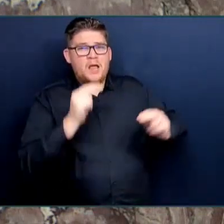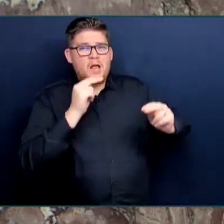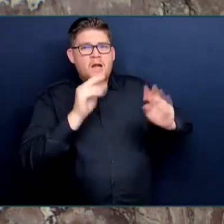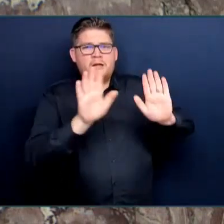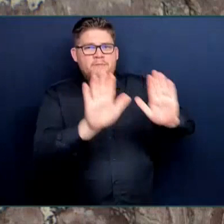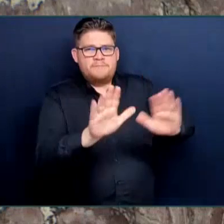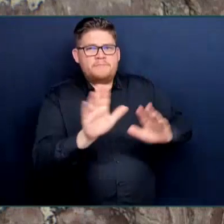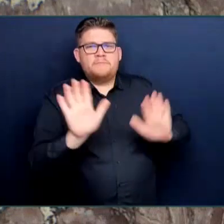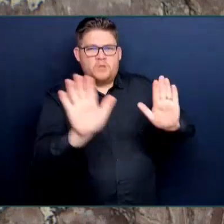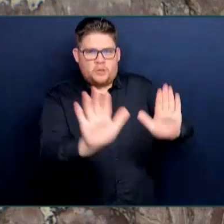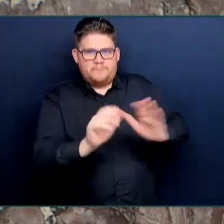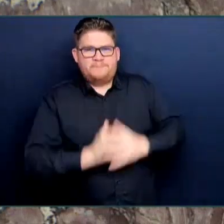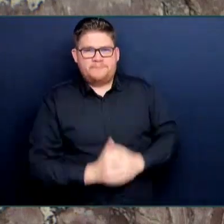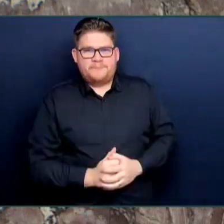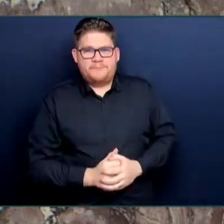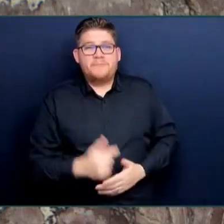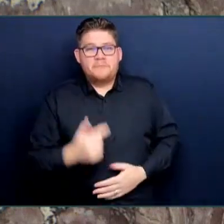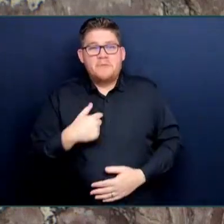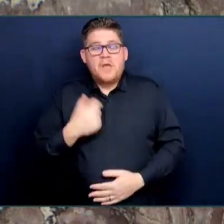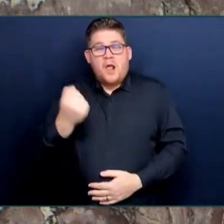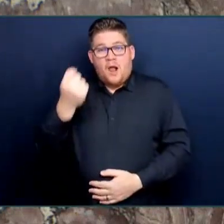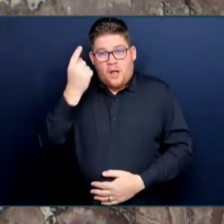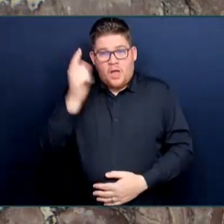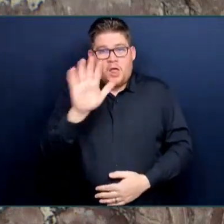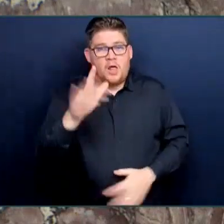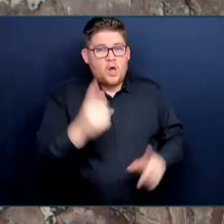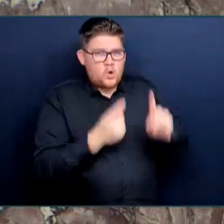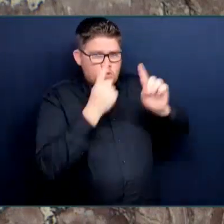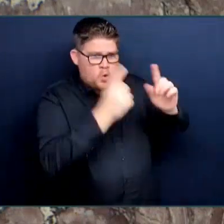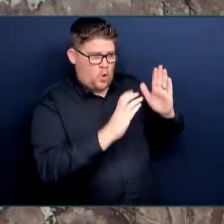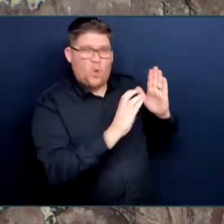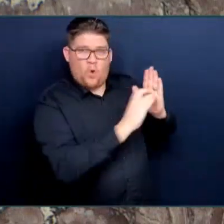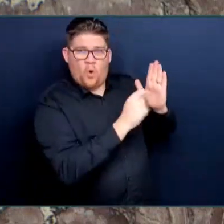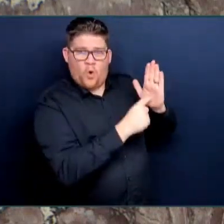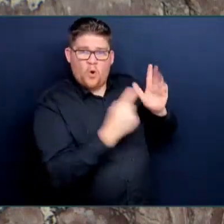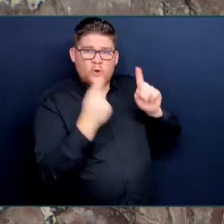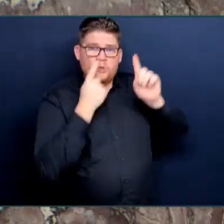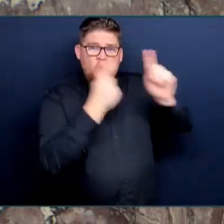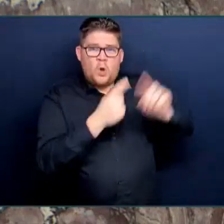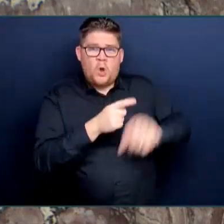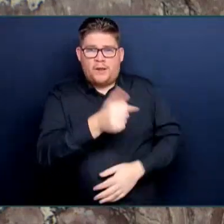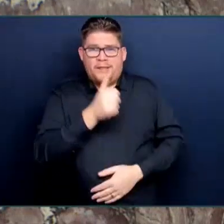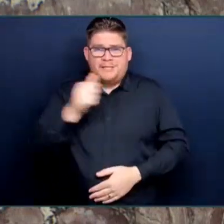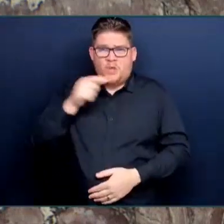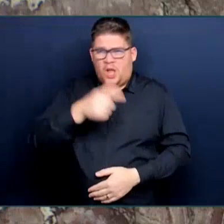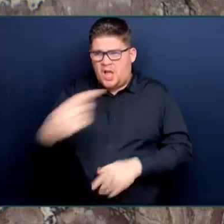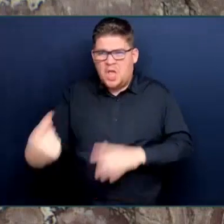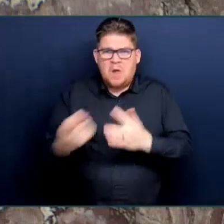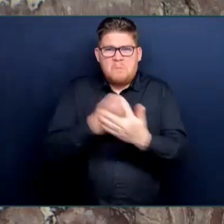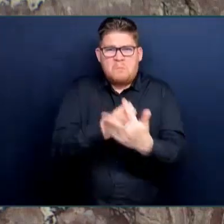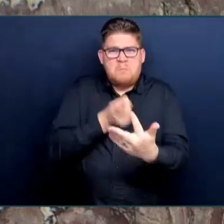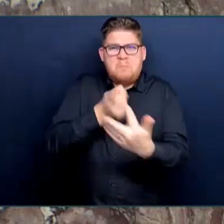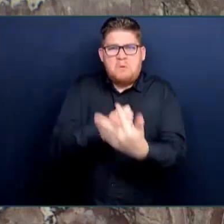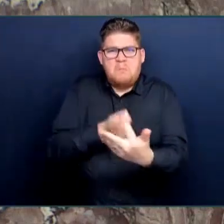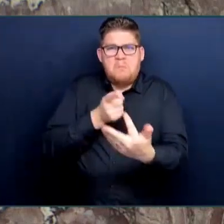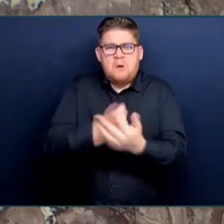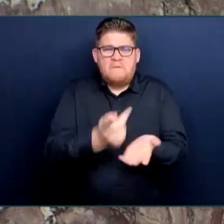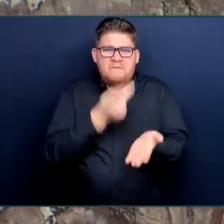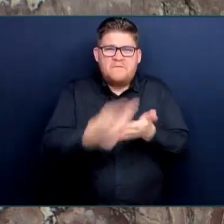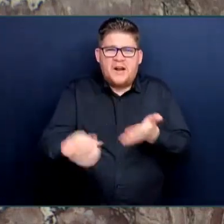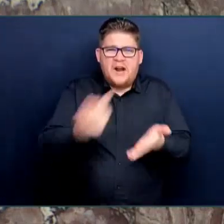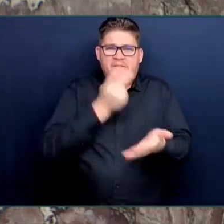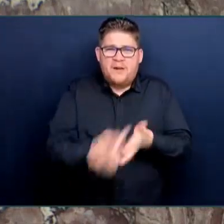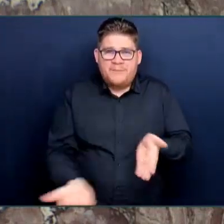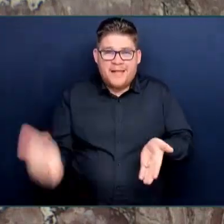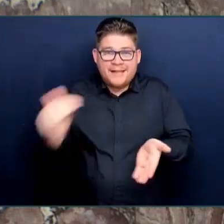do, and unfortunately they failed yesterday and they failed again today. That's about the service contract. It is not about